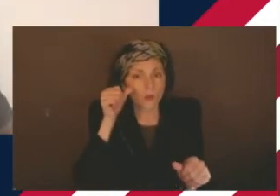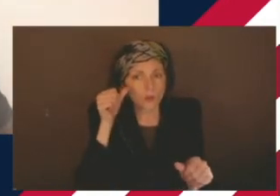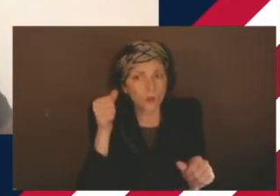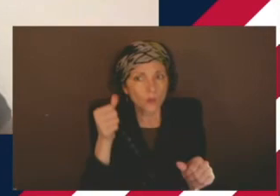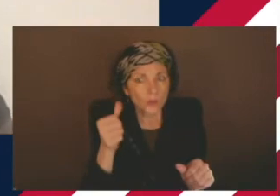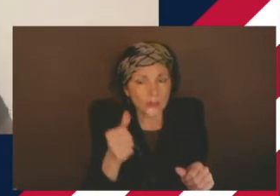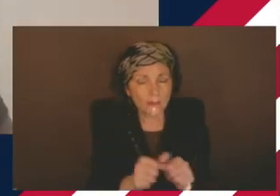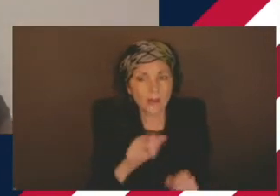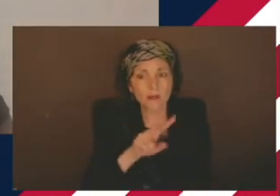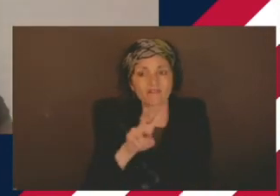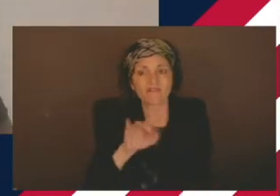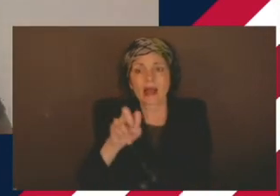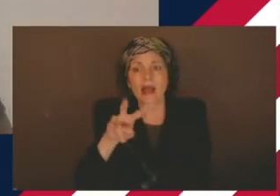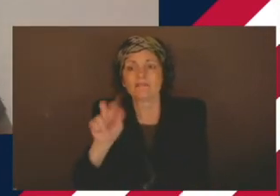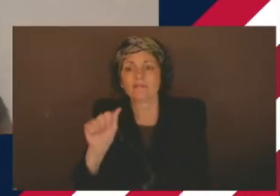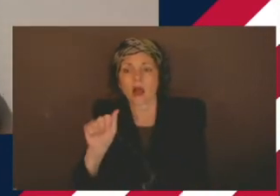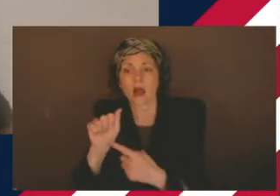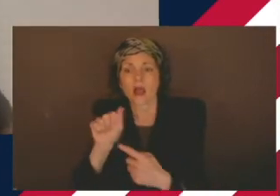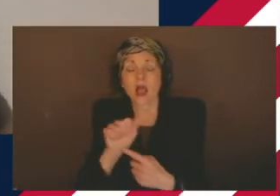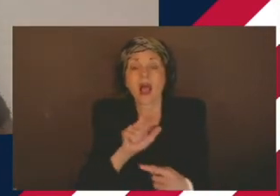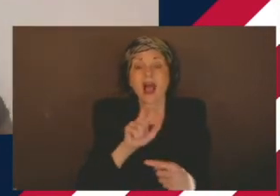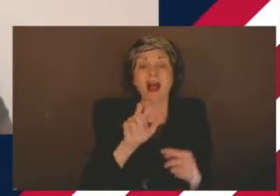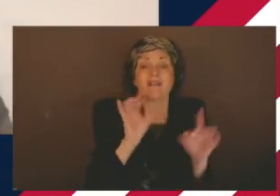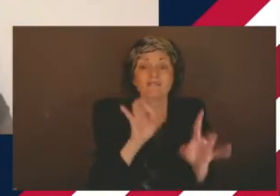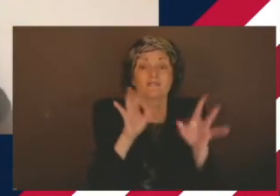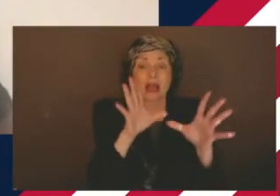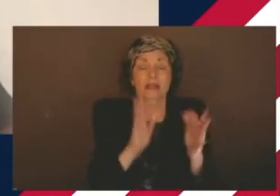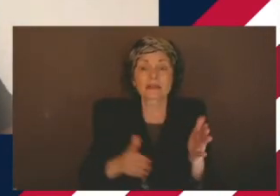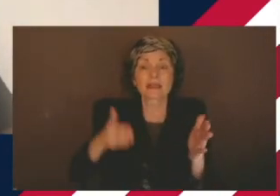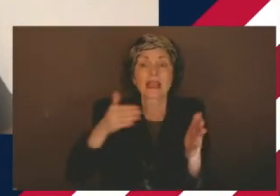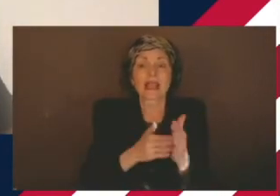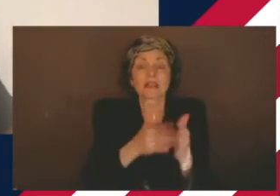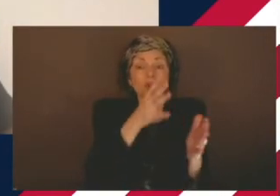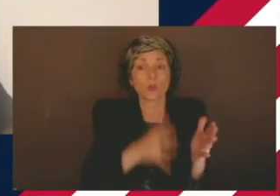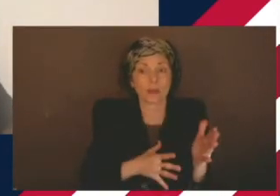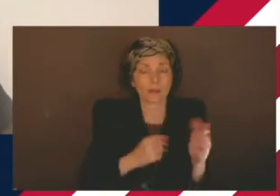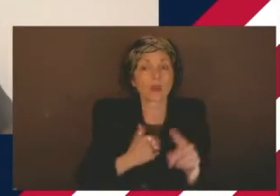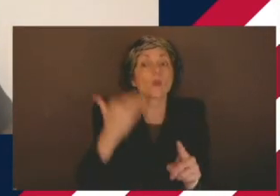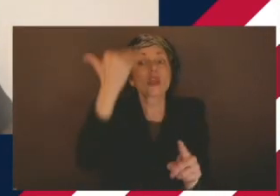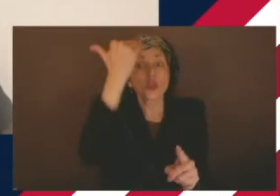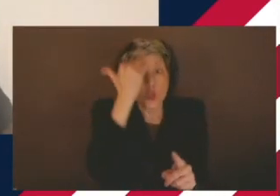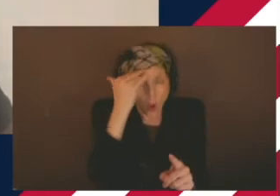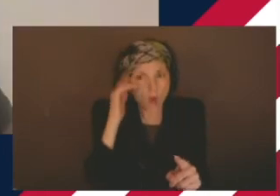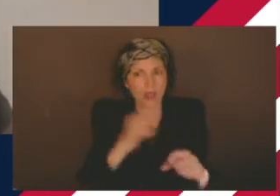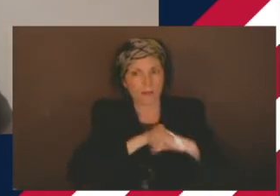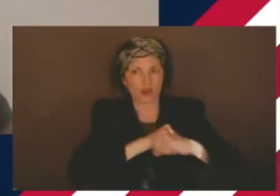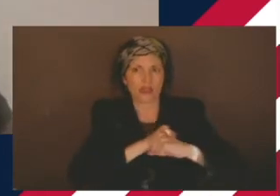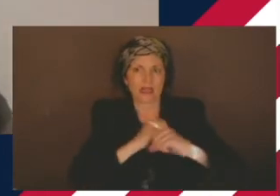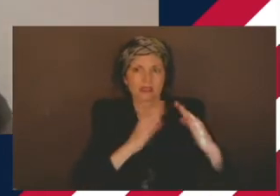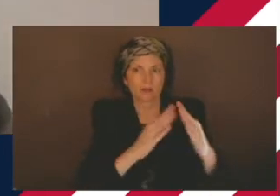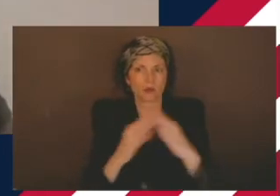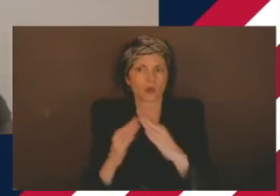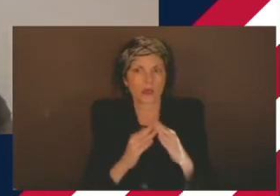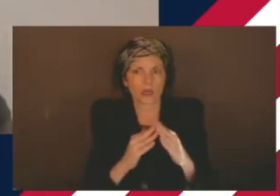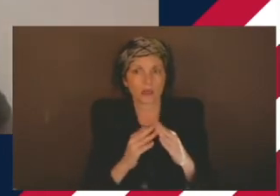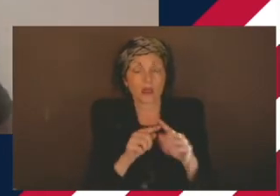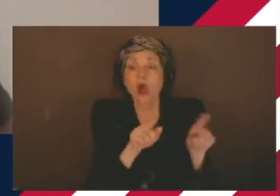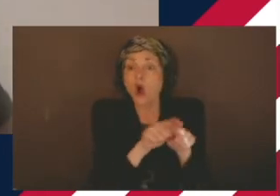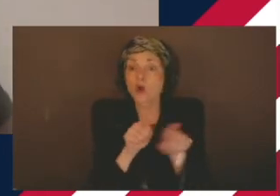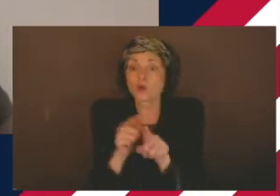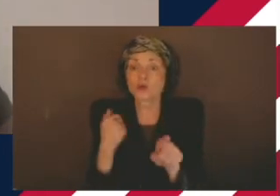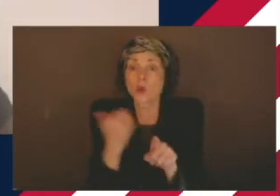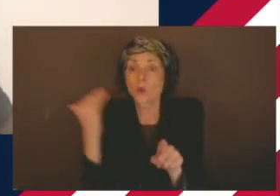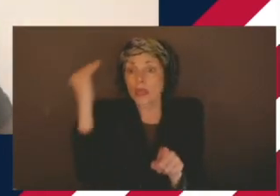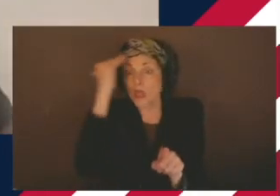Against Women Act not only protects women, but protects communities. One of the other things that also needs to be at the forefront of the administration,